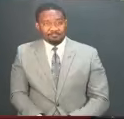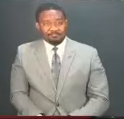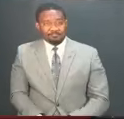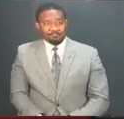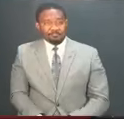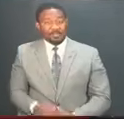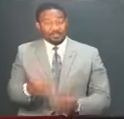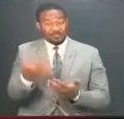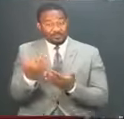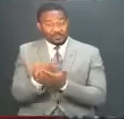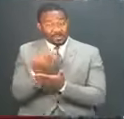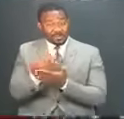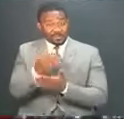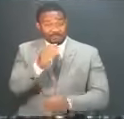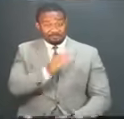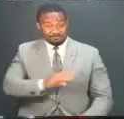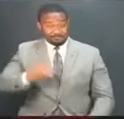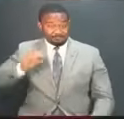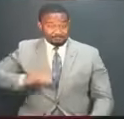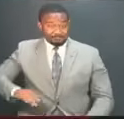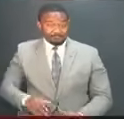Committee.